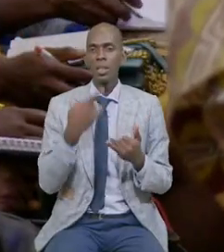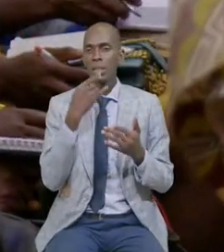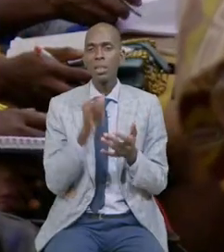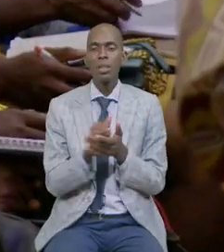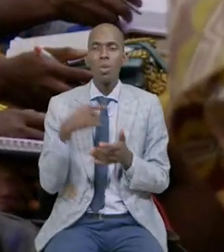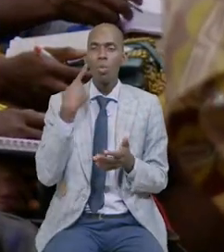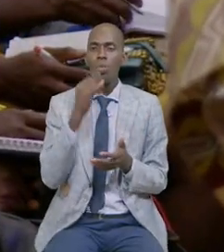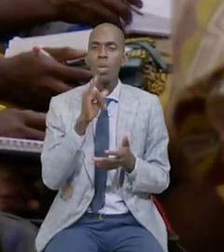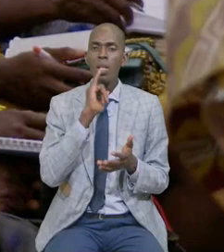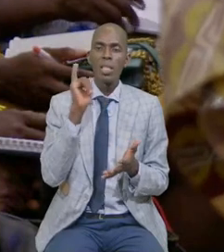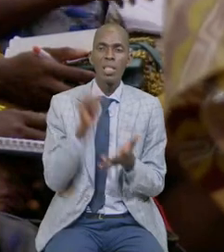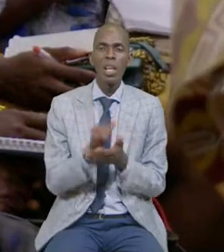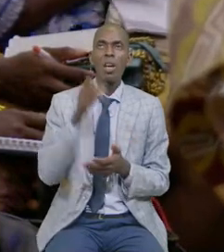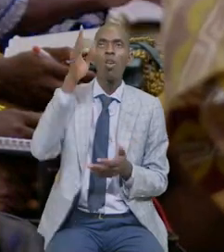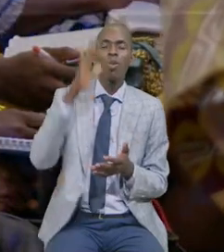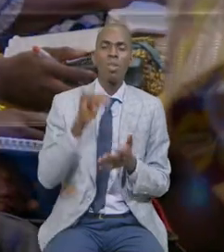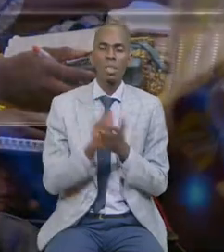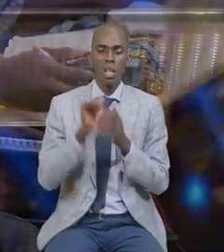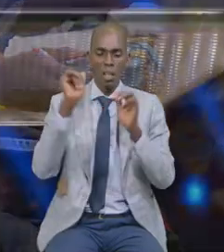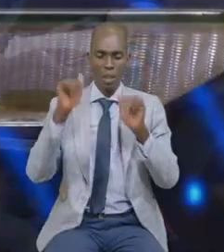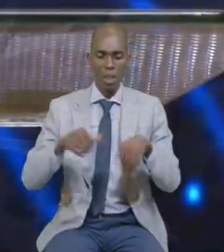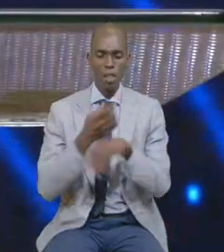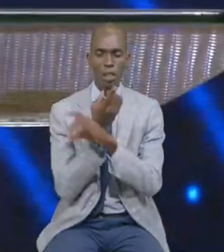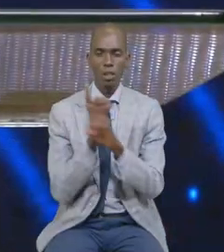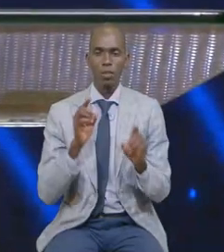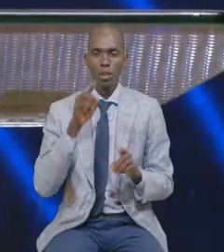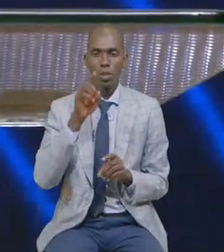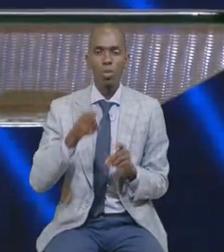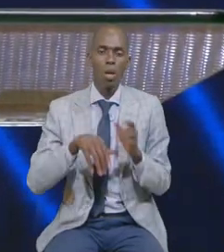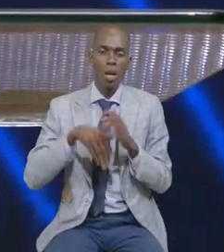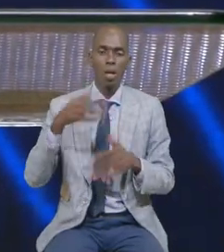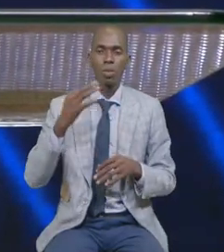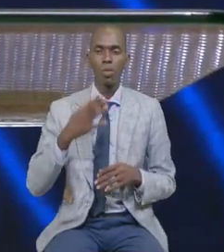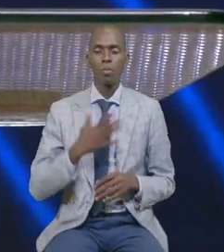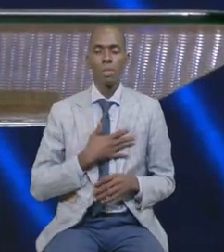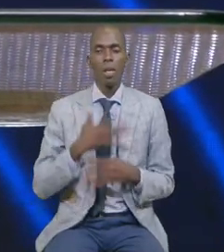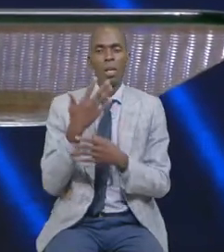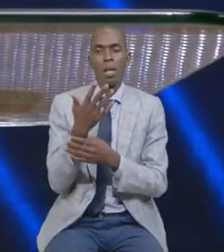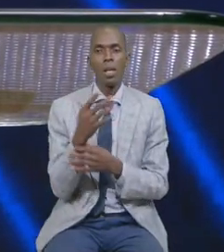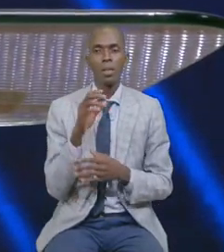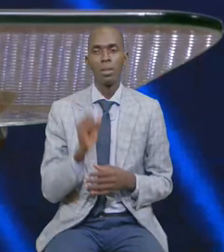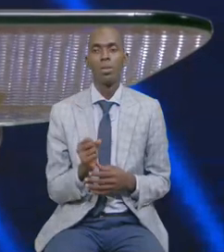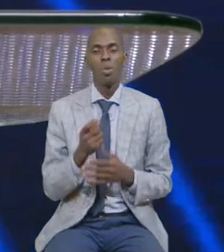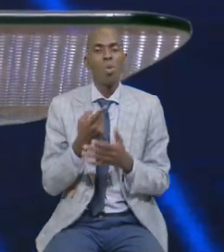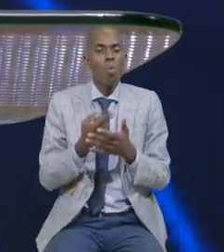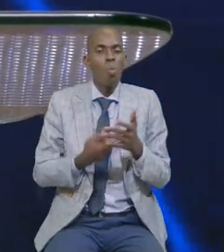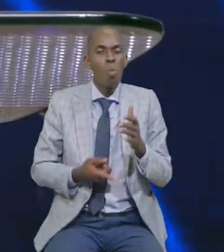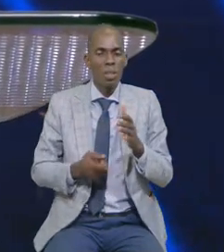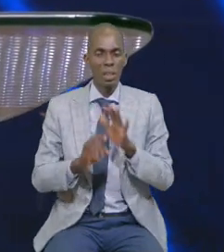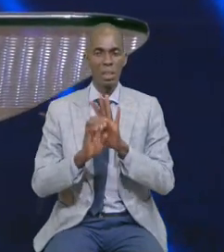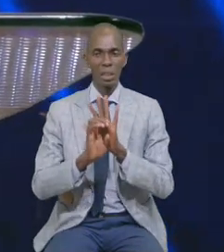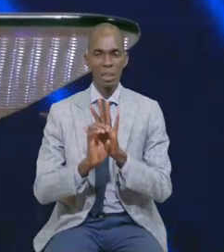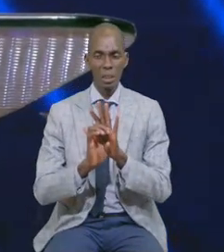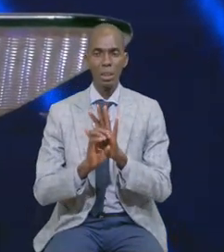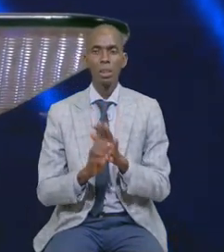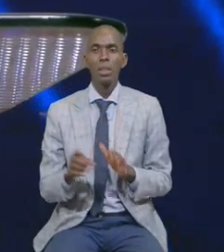that can deliver you out of my hands? What if they compromised?